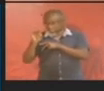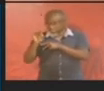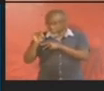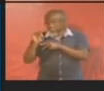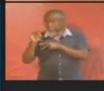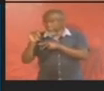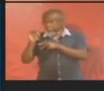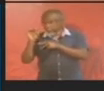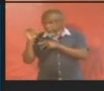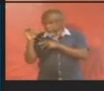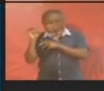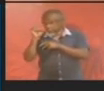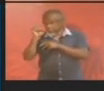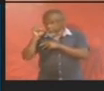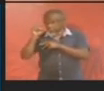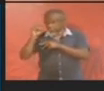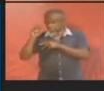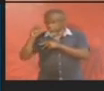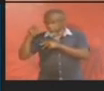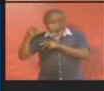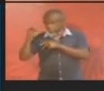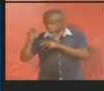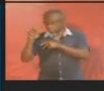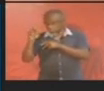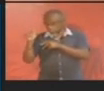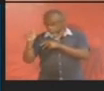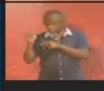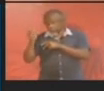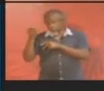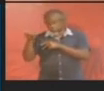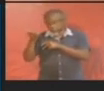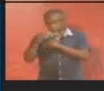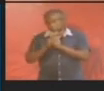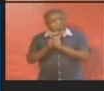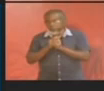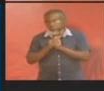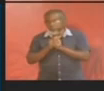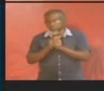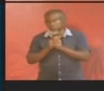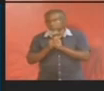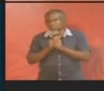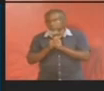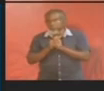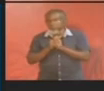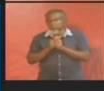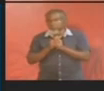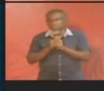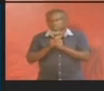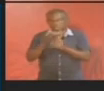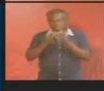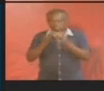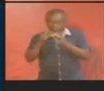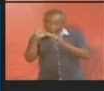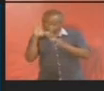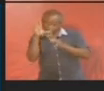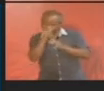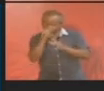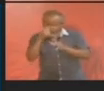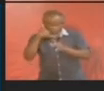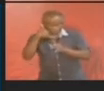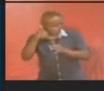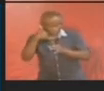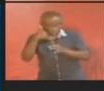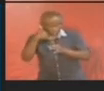miss a call, we are able to recognize that a call is missed, and our protocol is that we also return any missed calls. The number of missed calls has